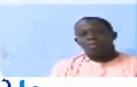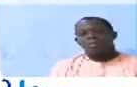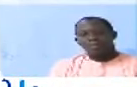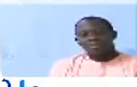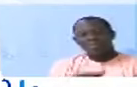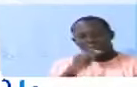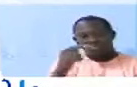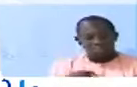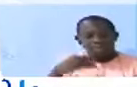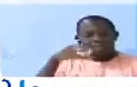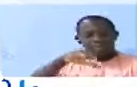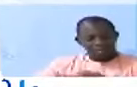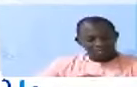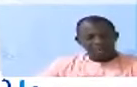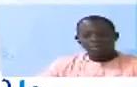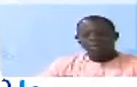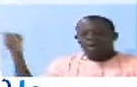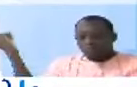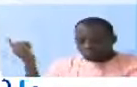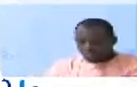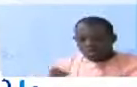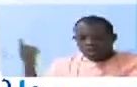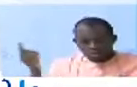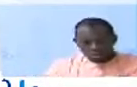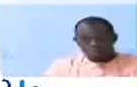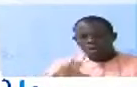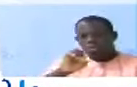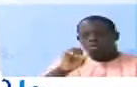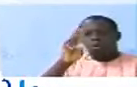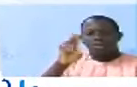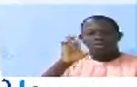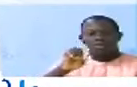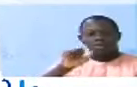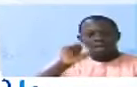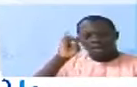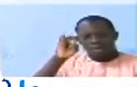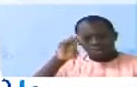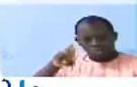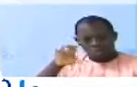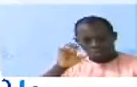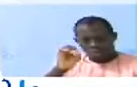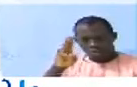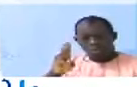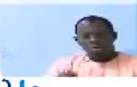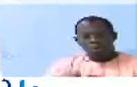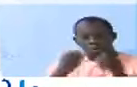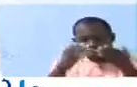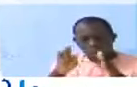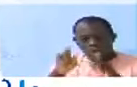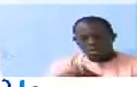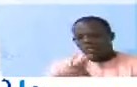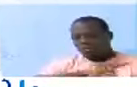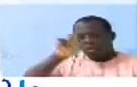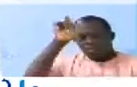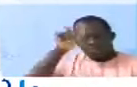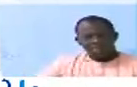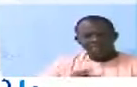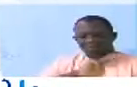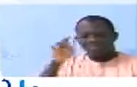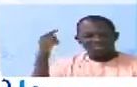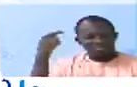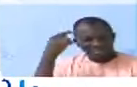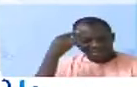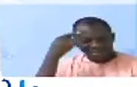They beat Hussein Njai in a way which nobody will think a human being will treat your fellow human being like that.